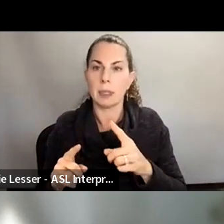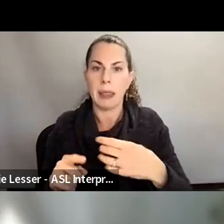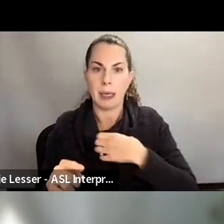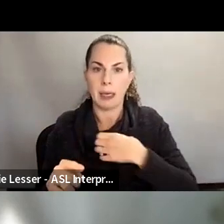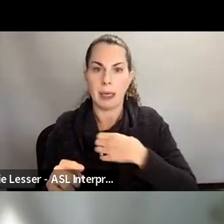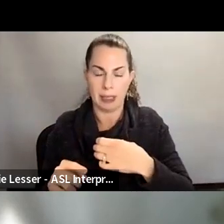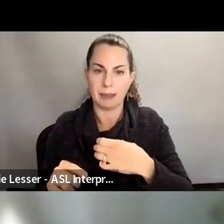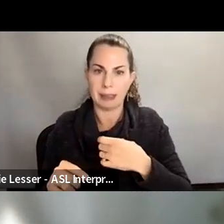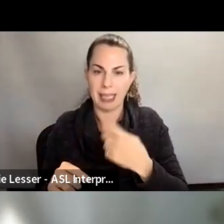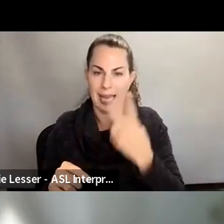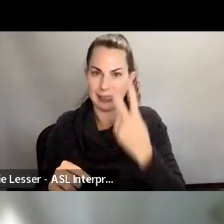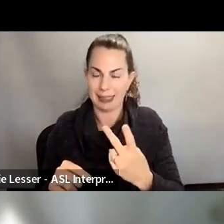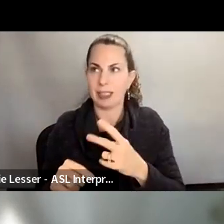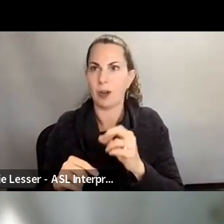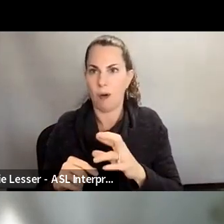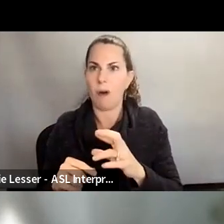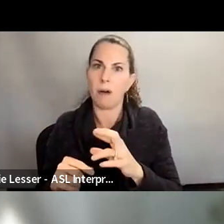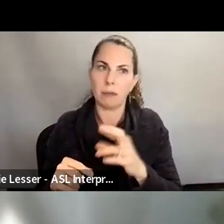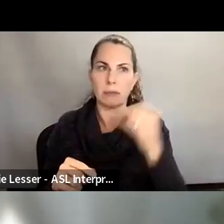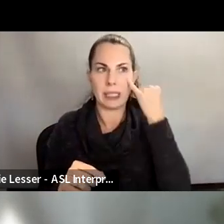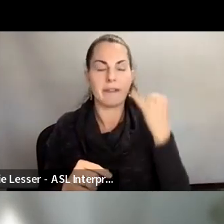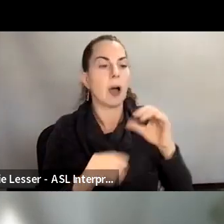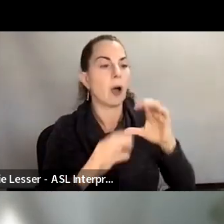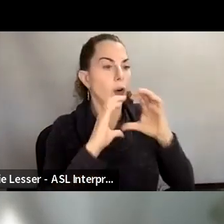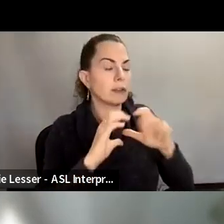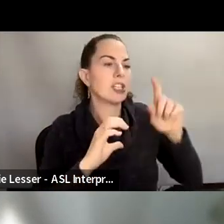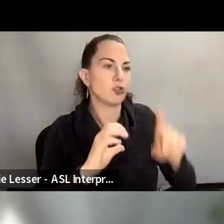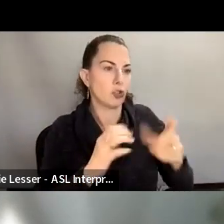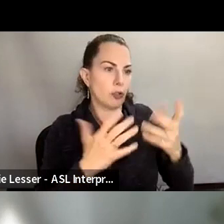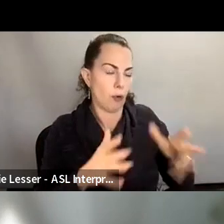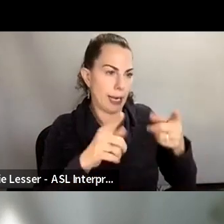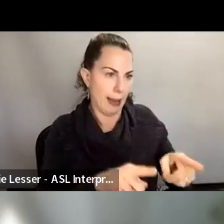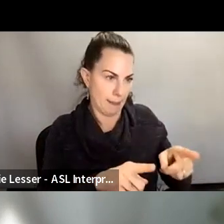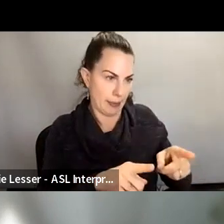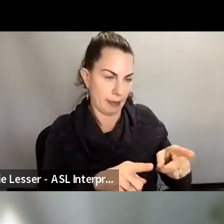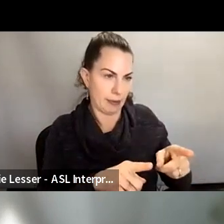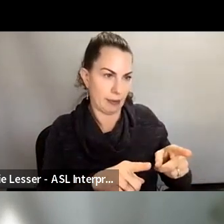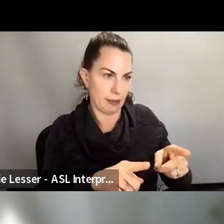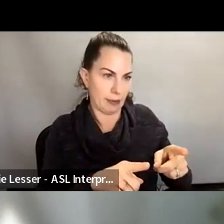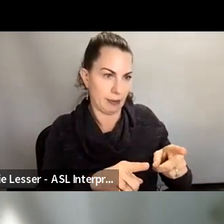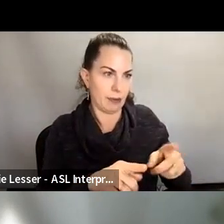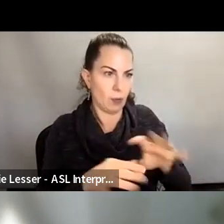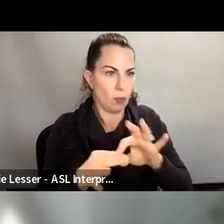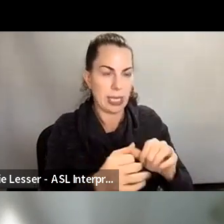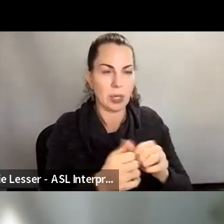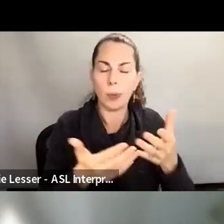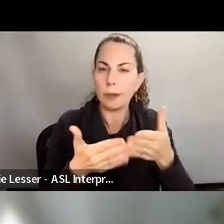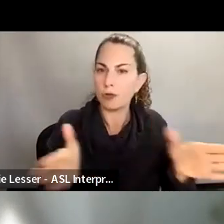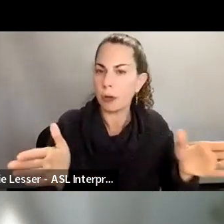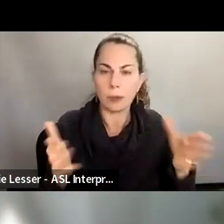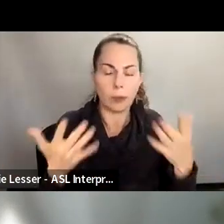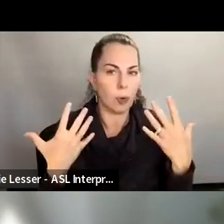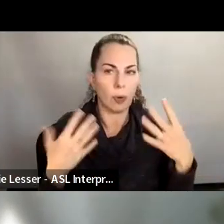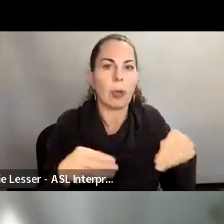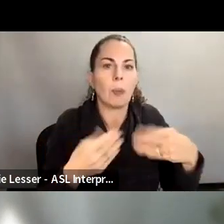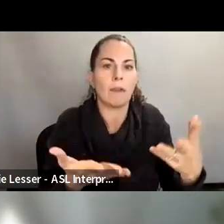a qualified interpreter or bilingual staff member in the context of generally healthcare provision, and